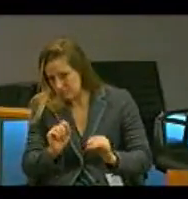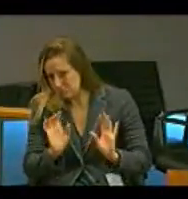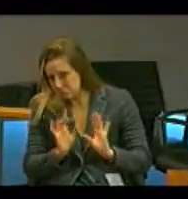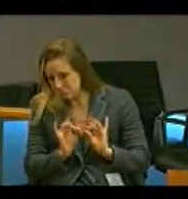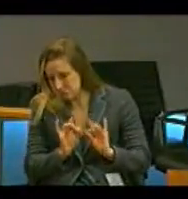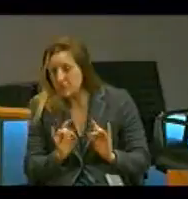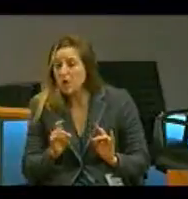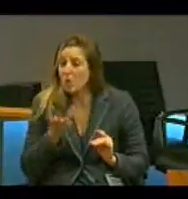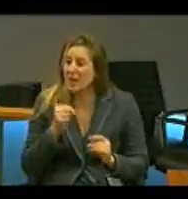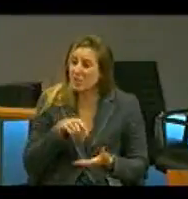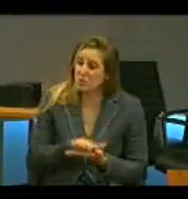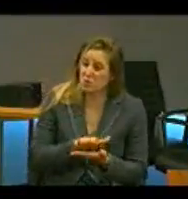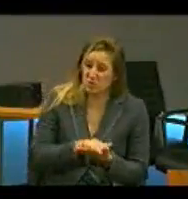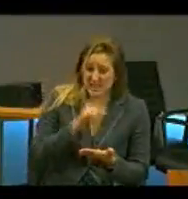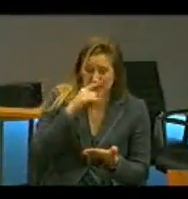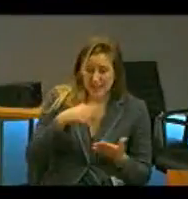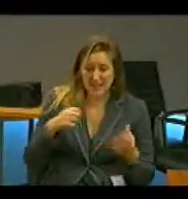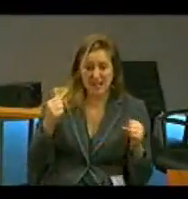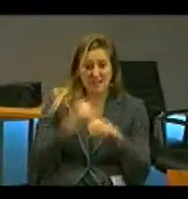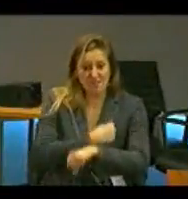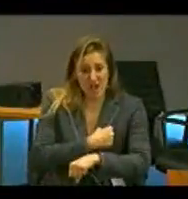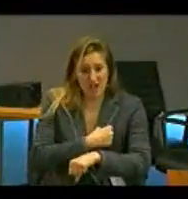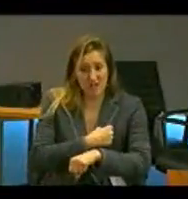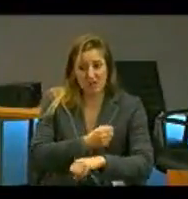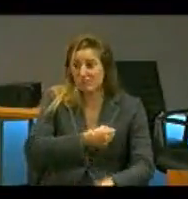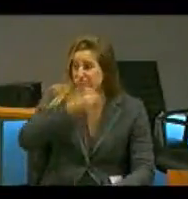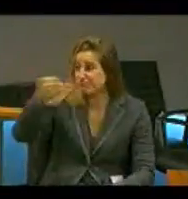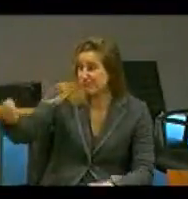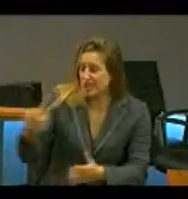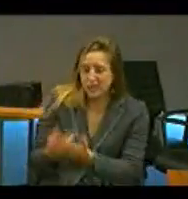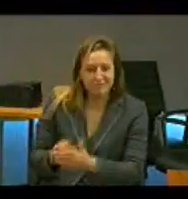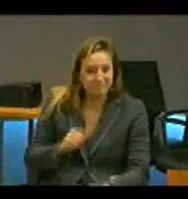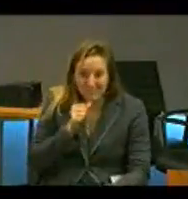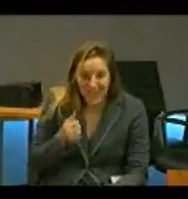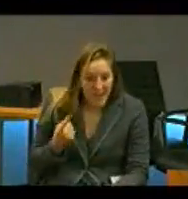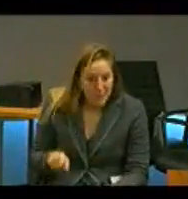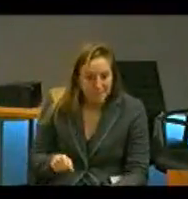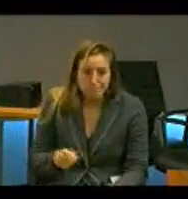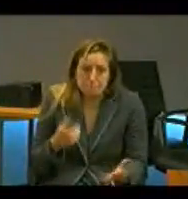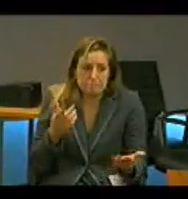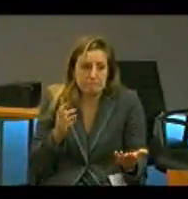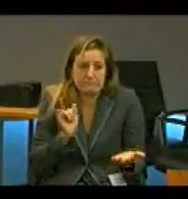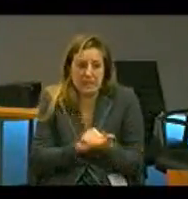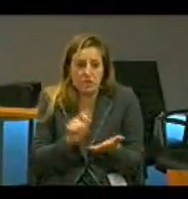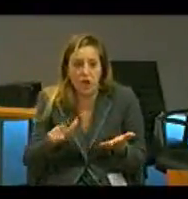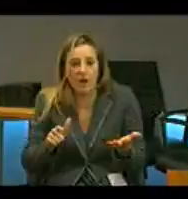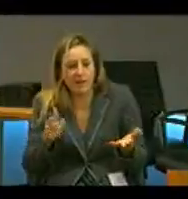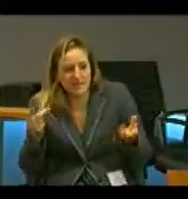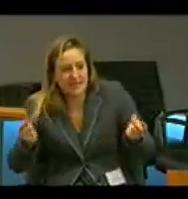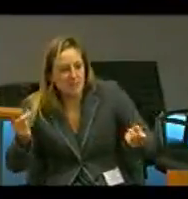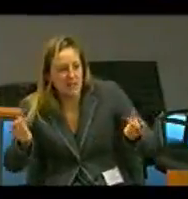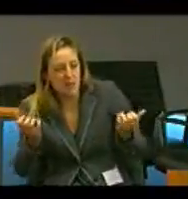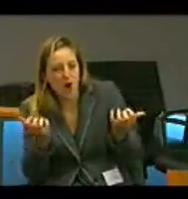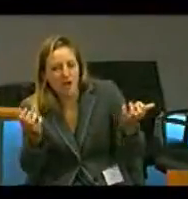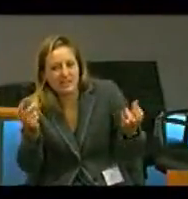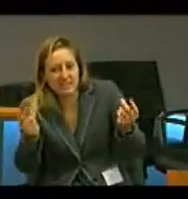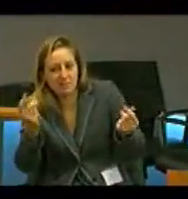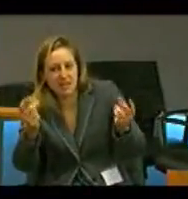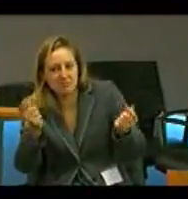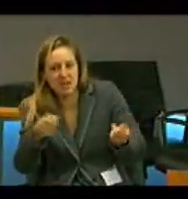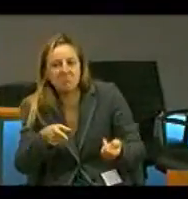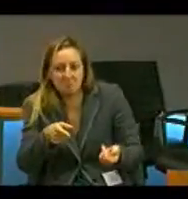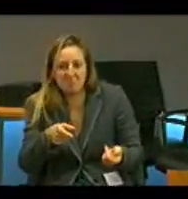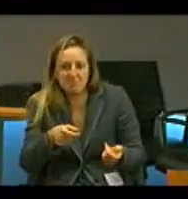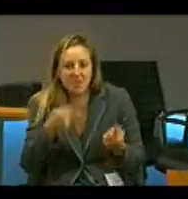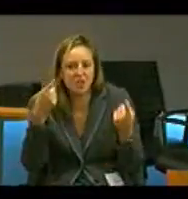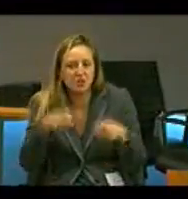and kids got in a fight, they didn't go to jail. That's all. I don't know about anybody else. Okay, in the interest of time, I'm going to ask my question and